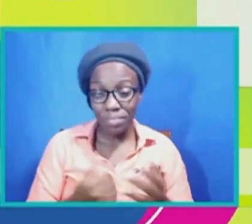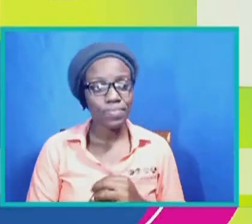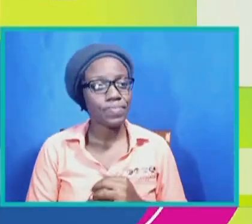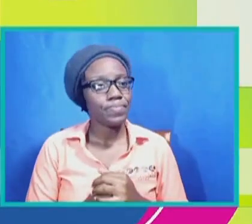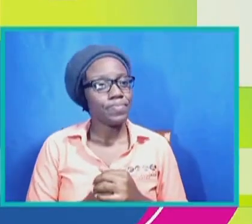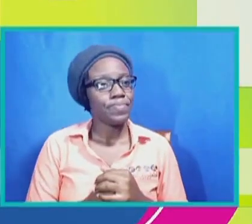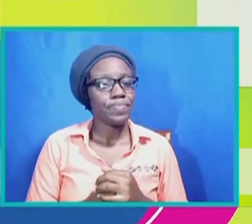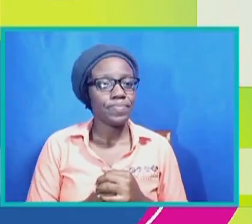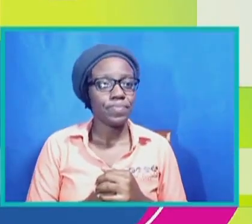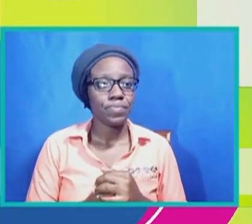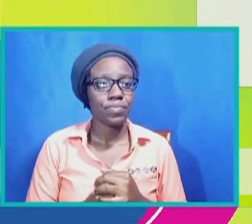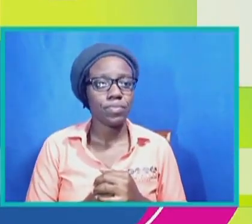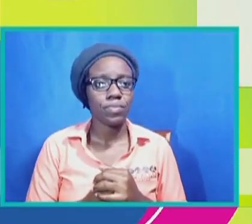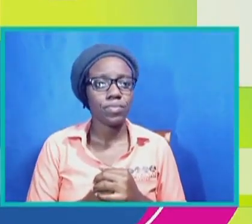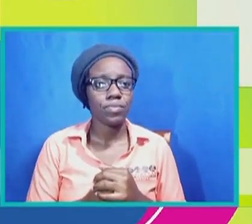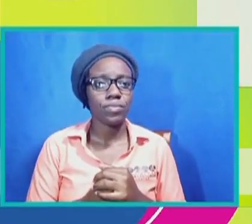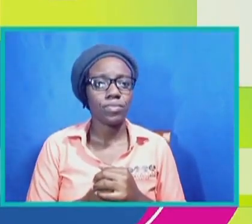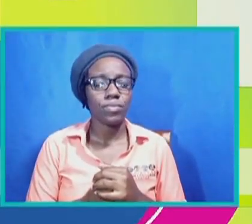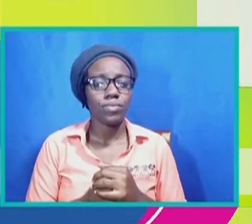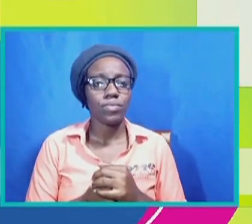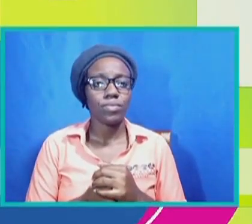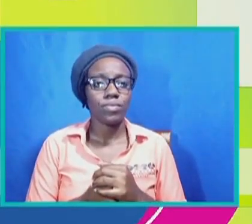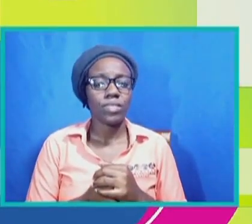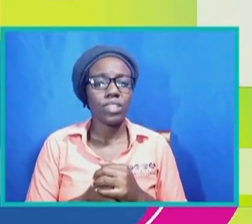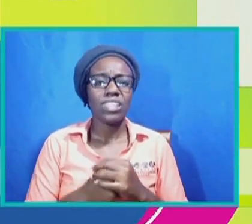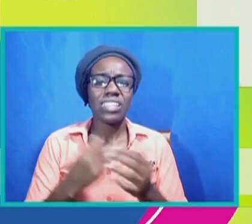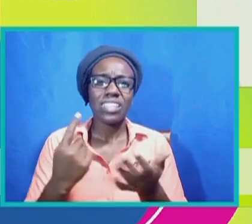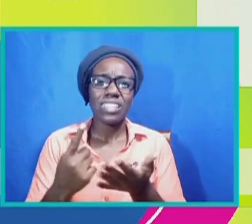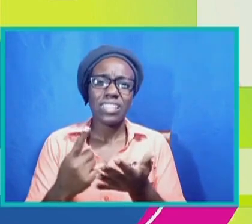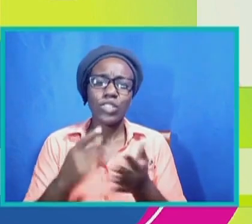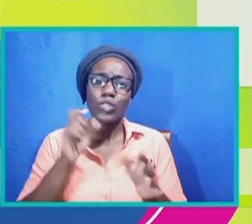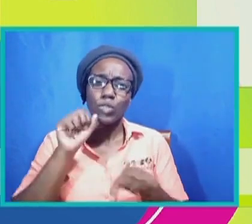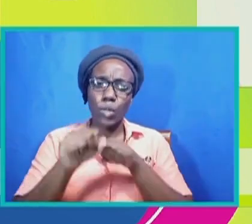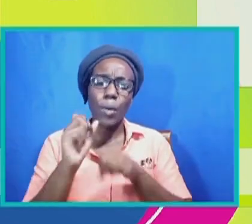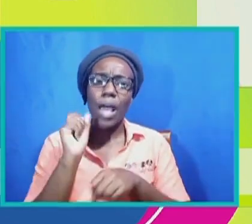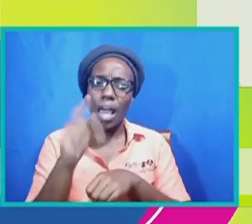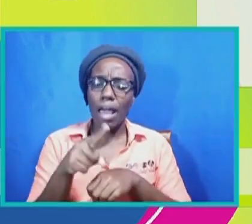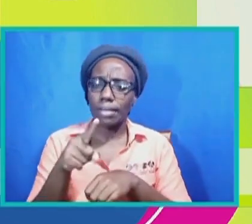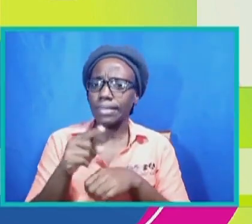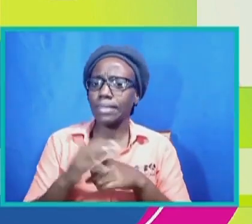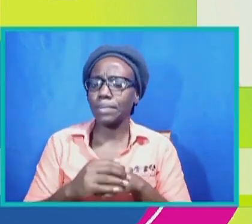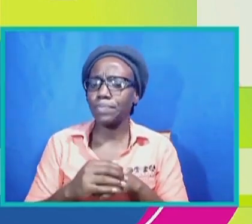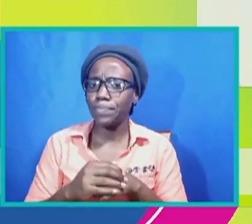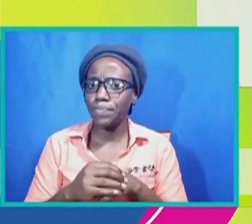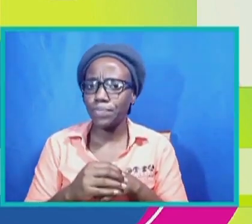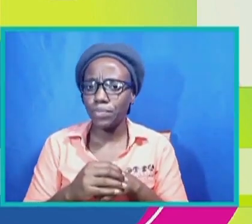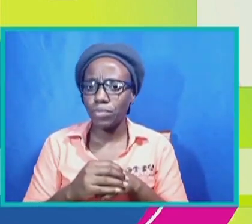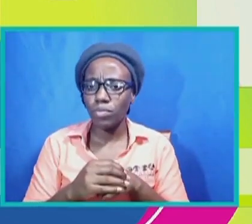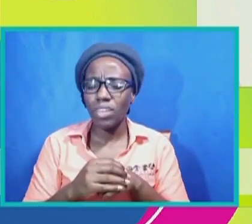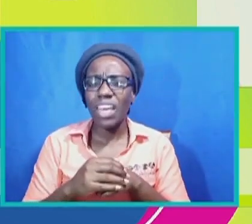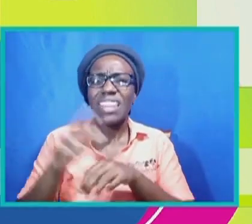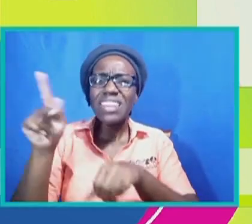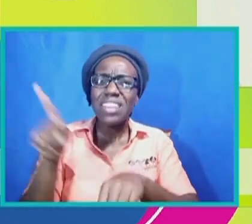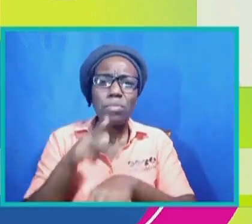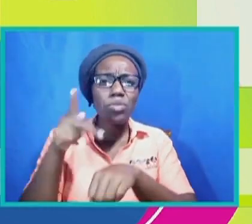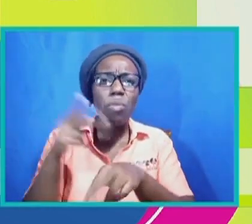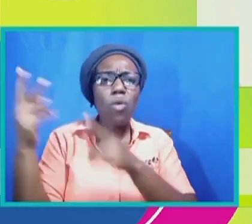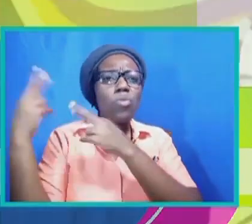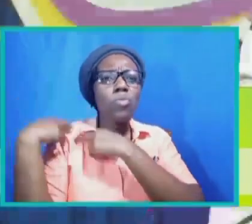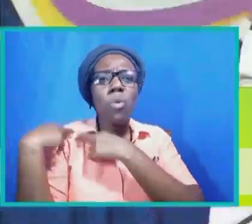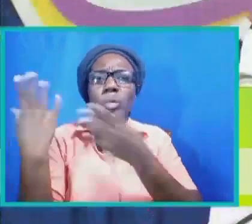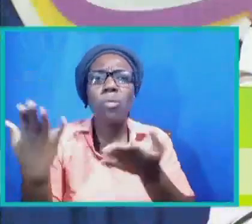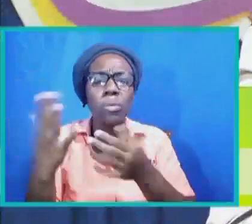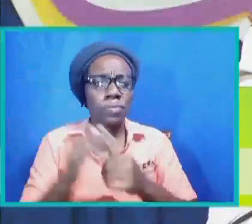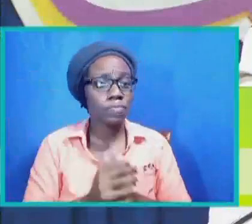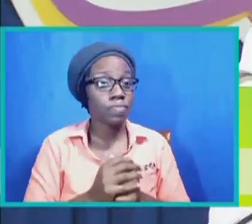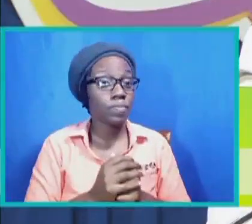whether or not the principals are being consulted. So I'll ask you, Madam President, what's the role of the principal in this? Very